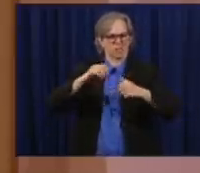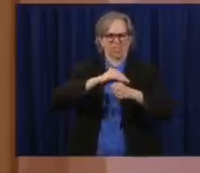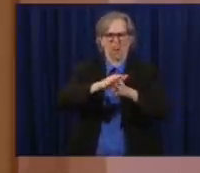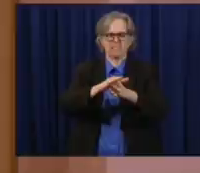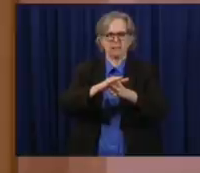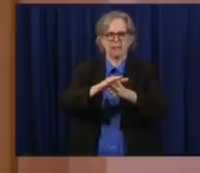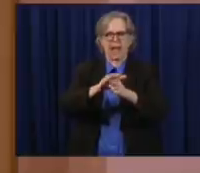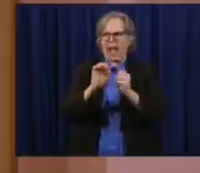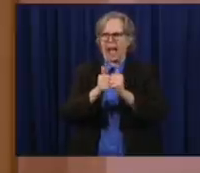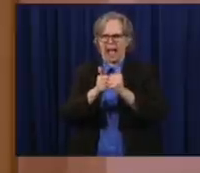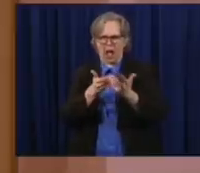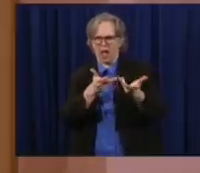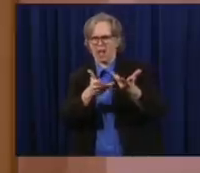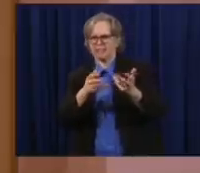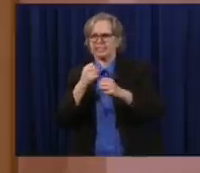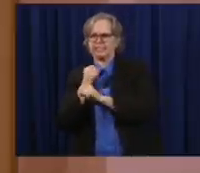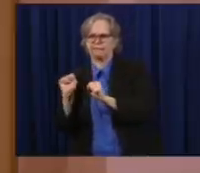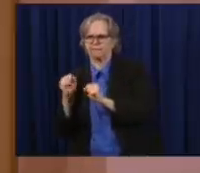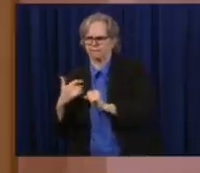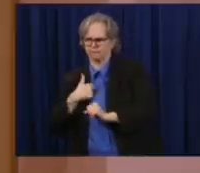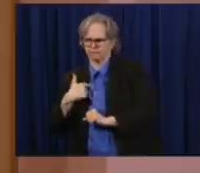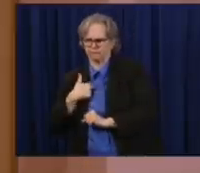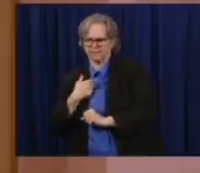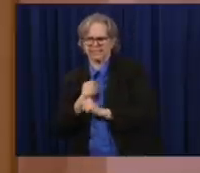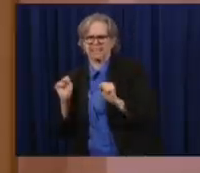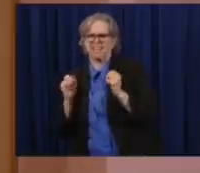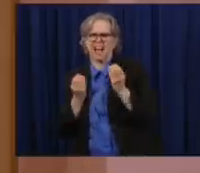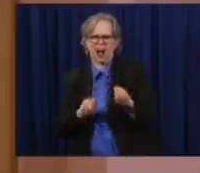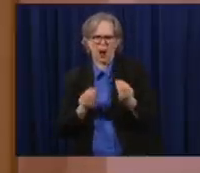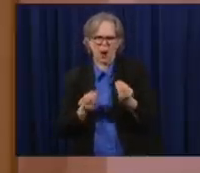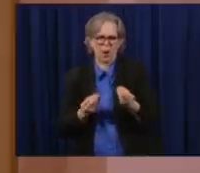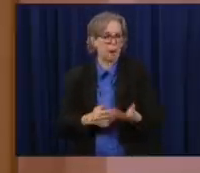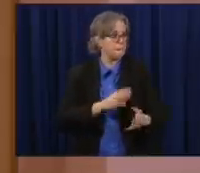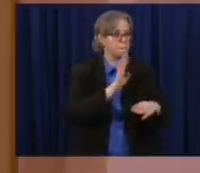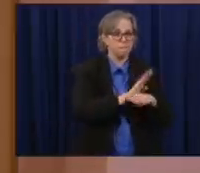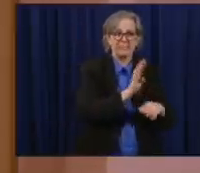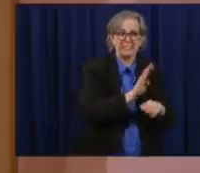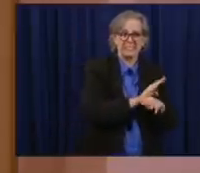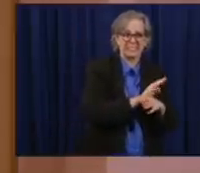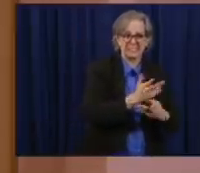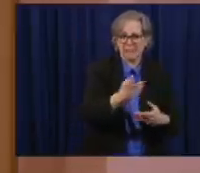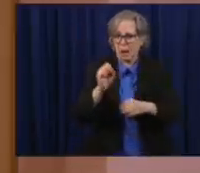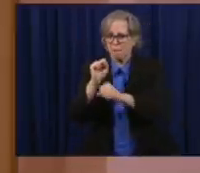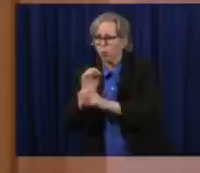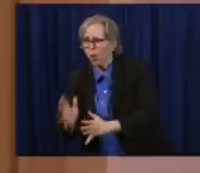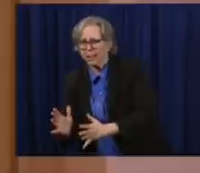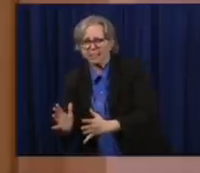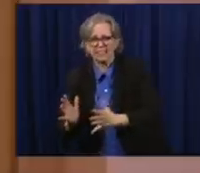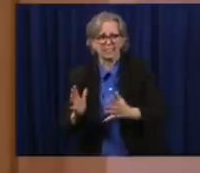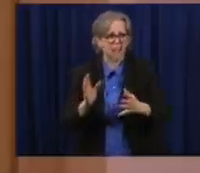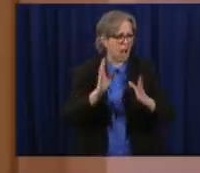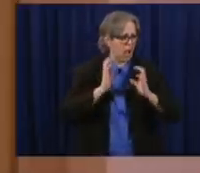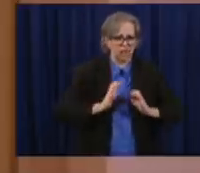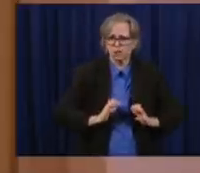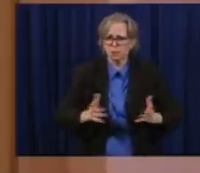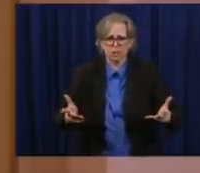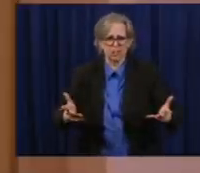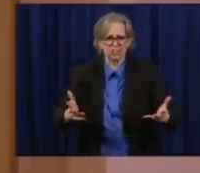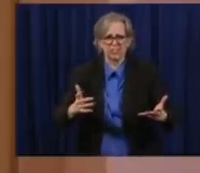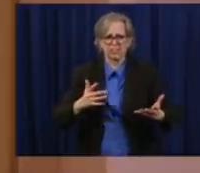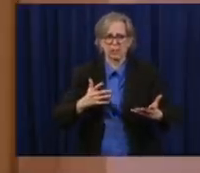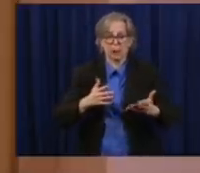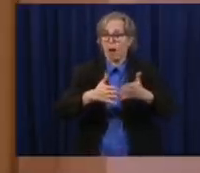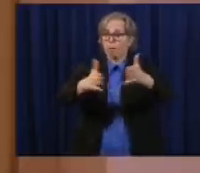Businesses, employees, and their customers, they need to know that there's a safe strategy. The public,